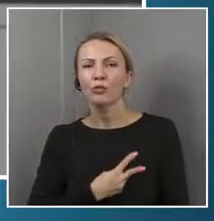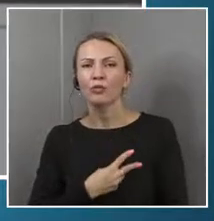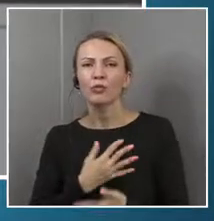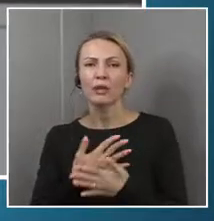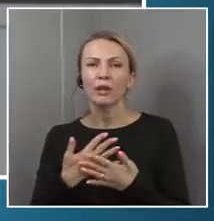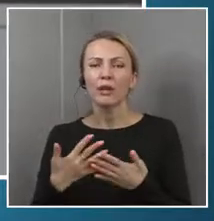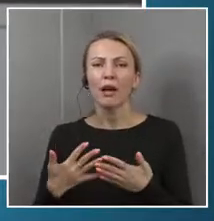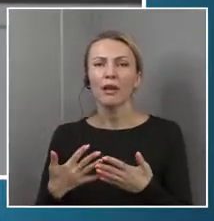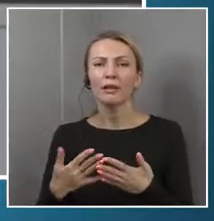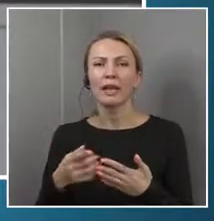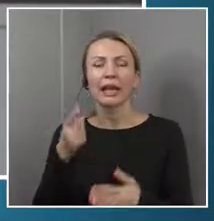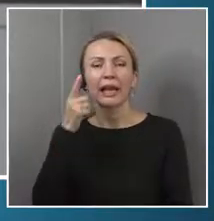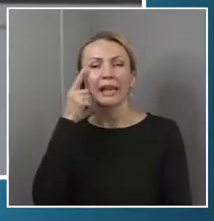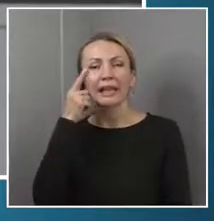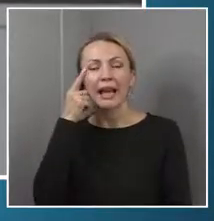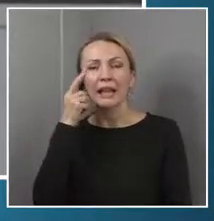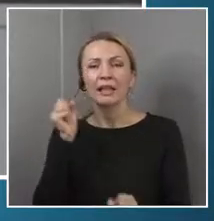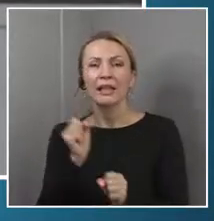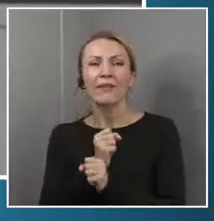Europe and